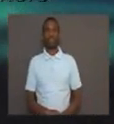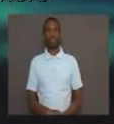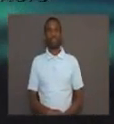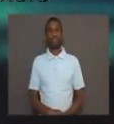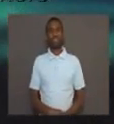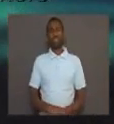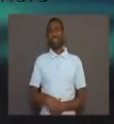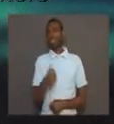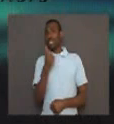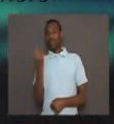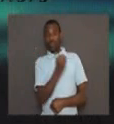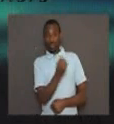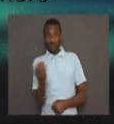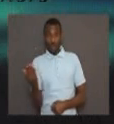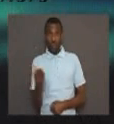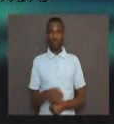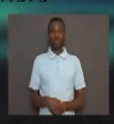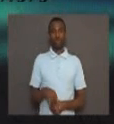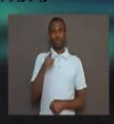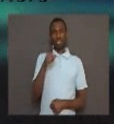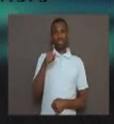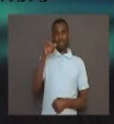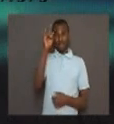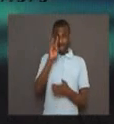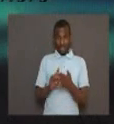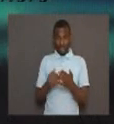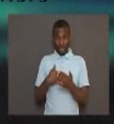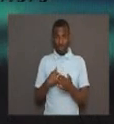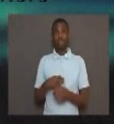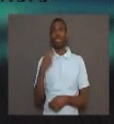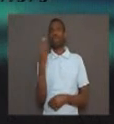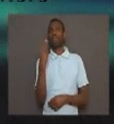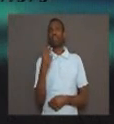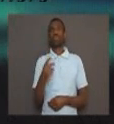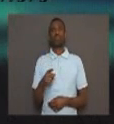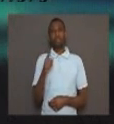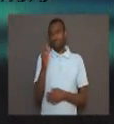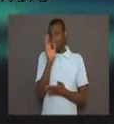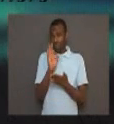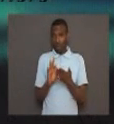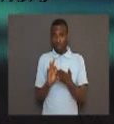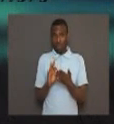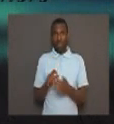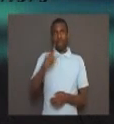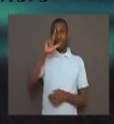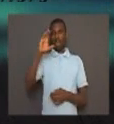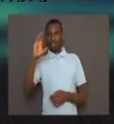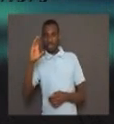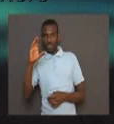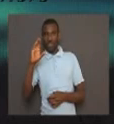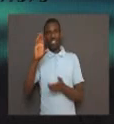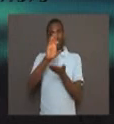The other objects on this list use some form of